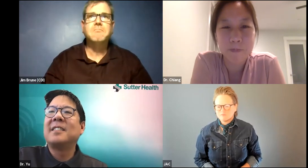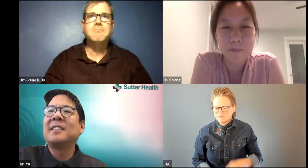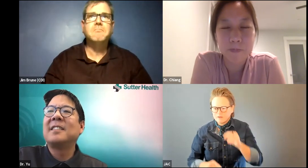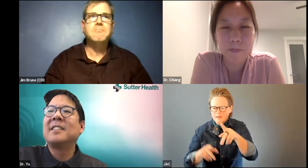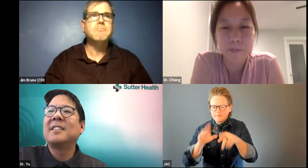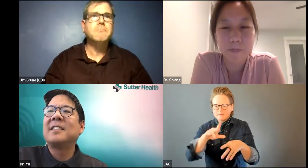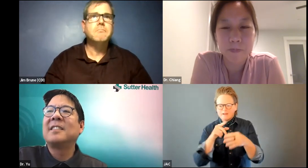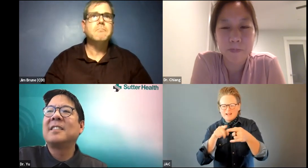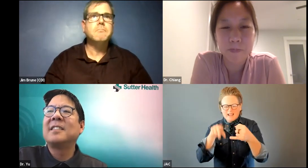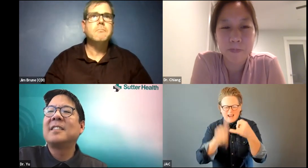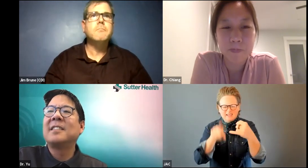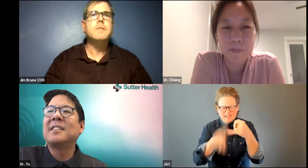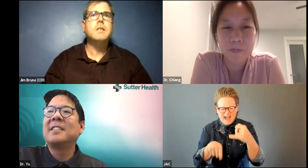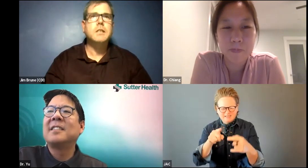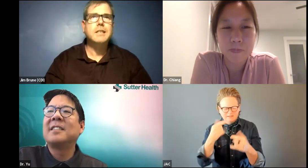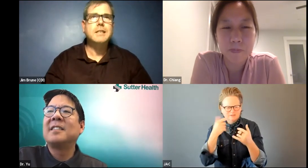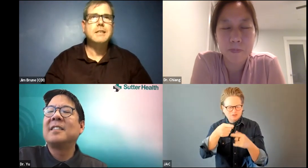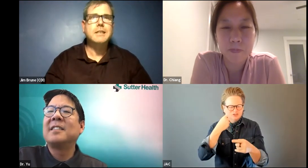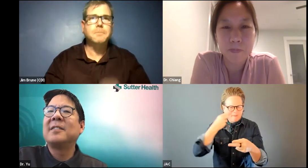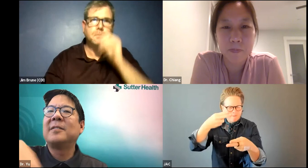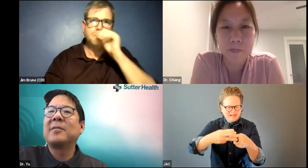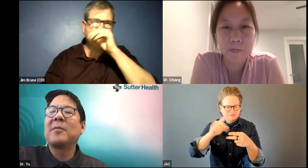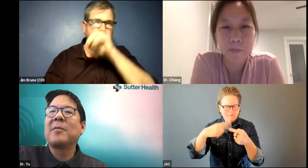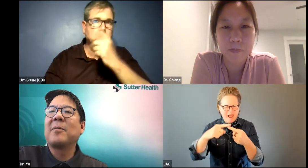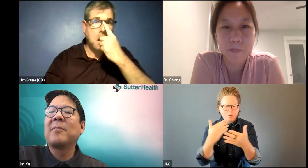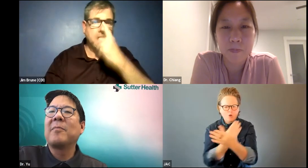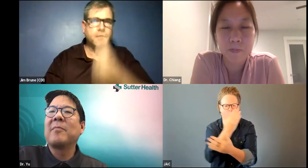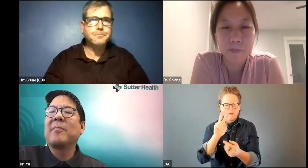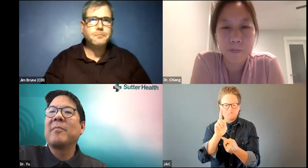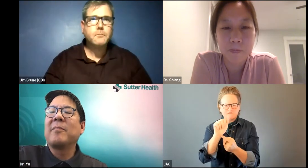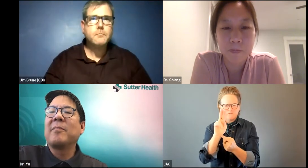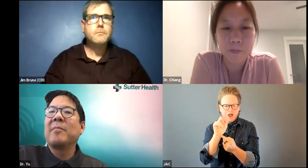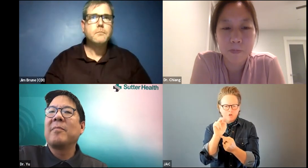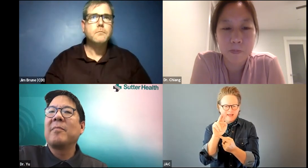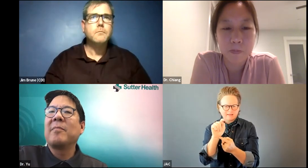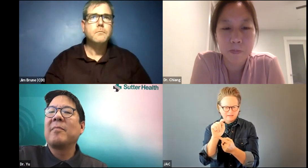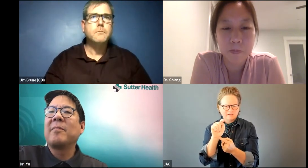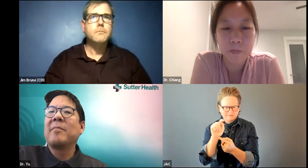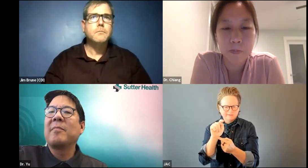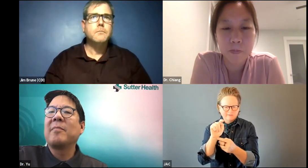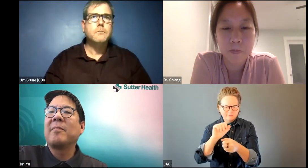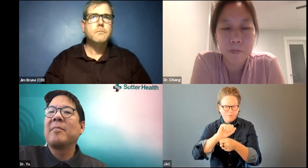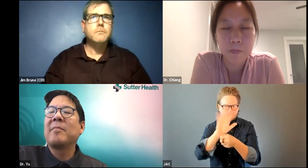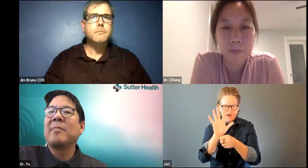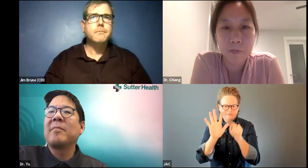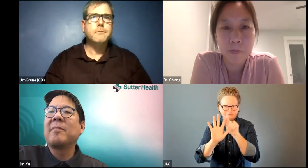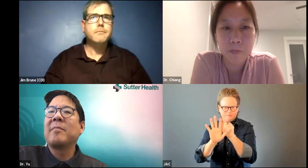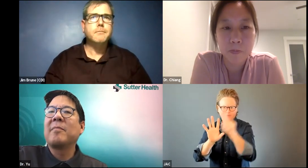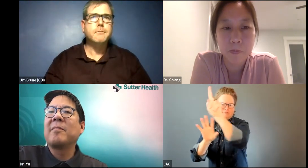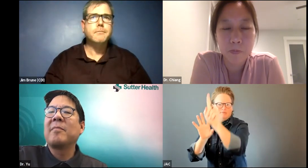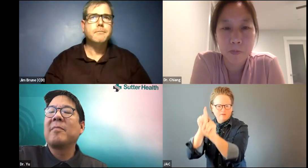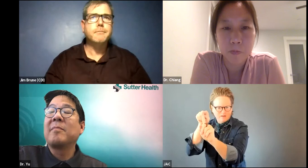Okay. And then the last question, you just mentioned about the new